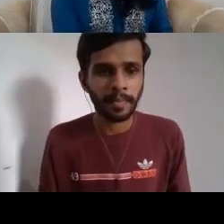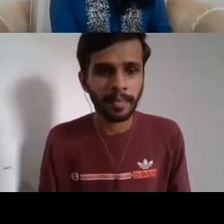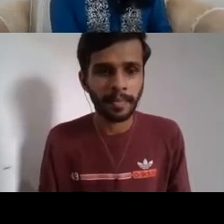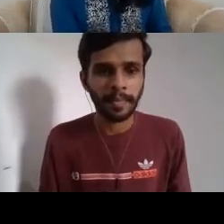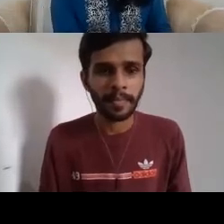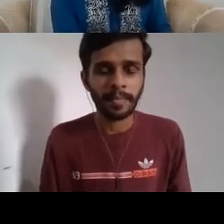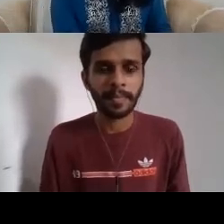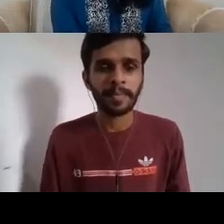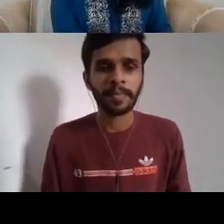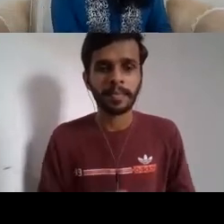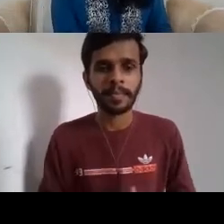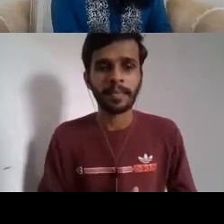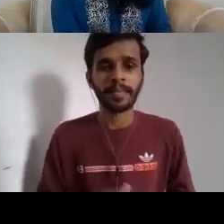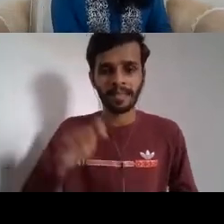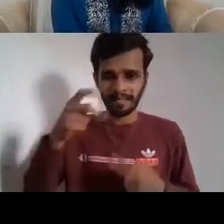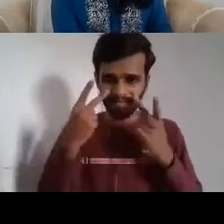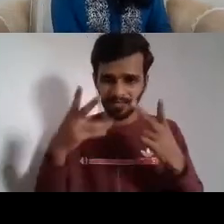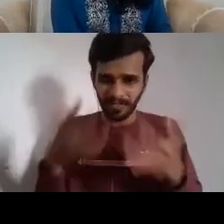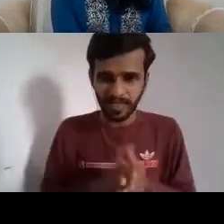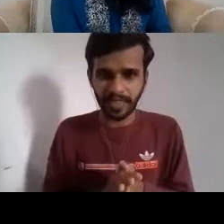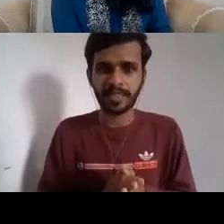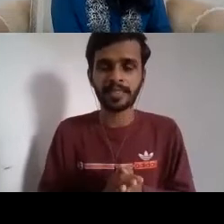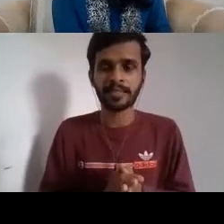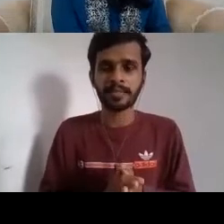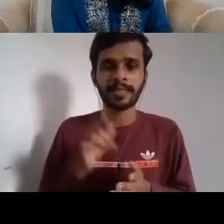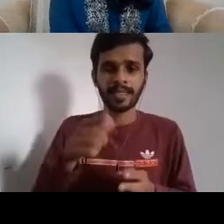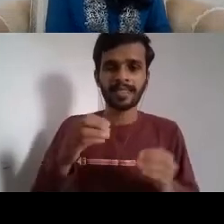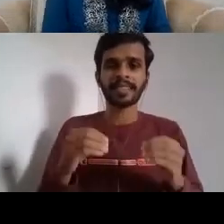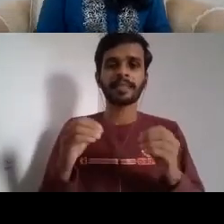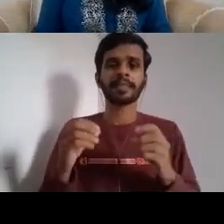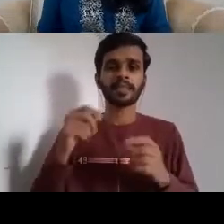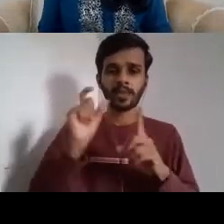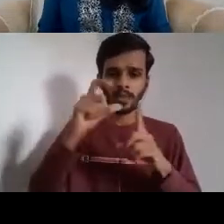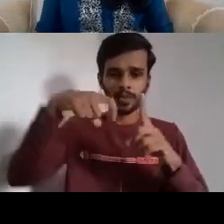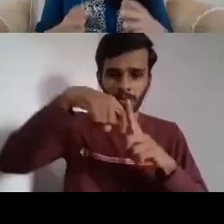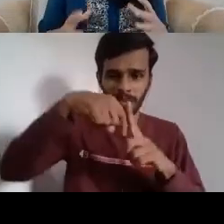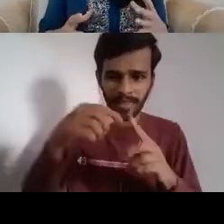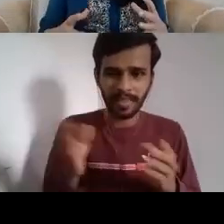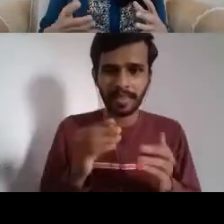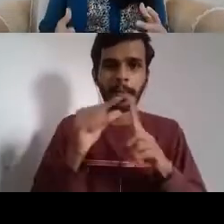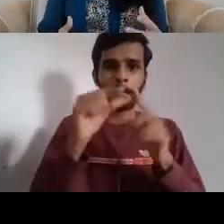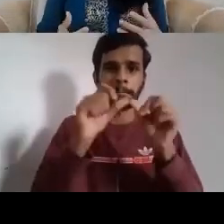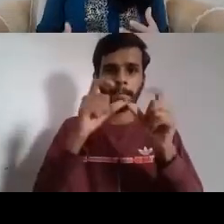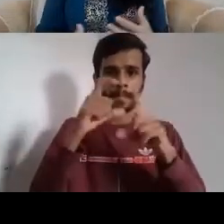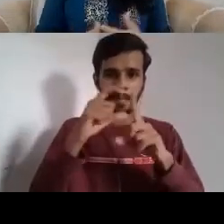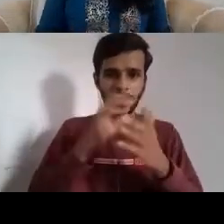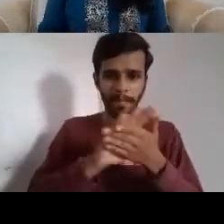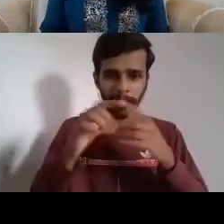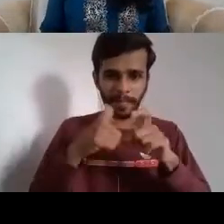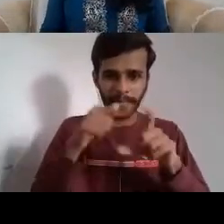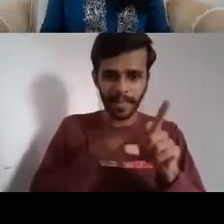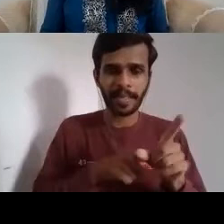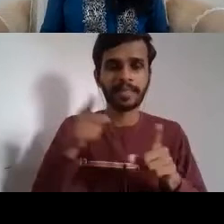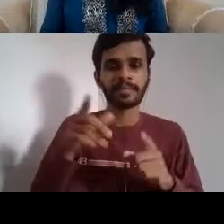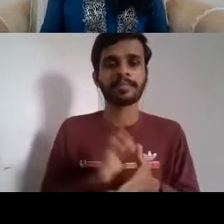That was a video from the archives of British Pathé. The next momentous event in his